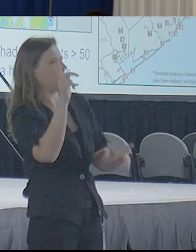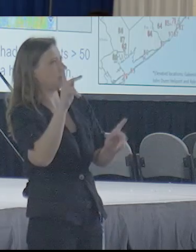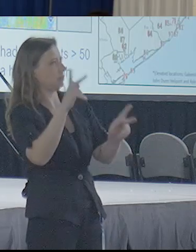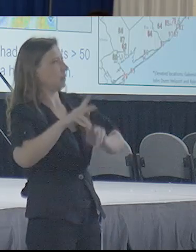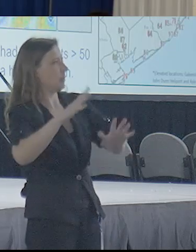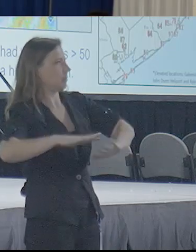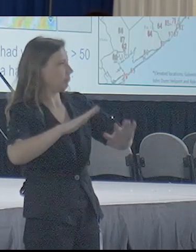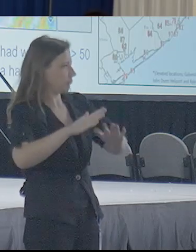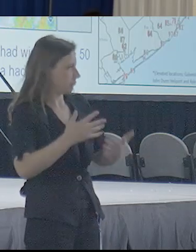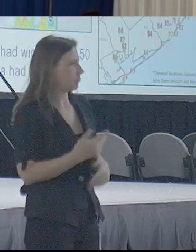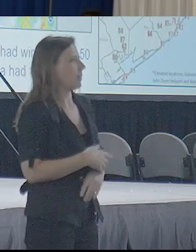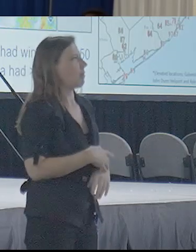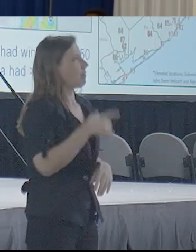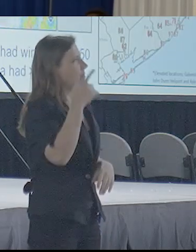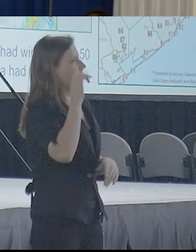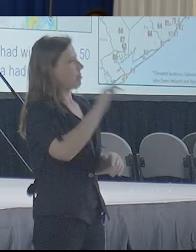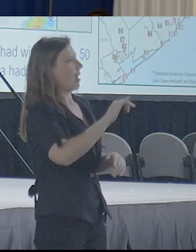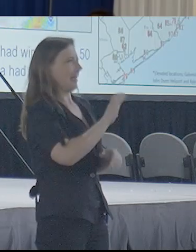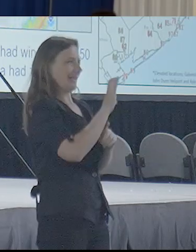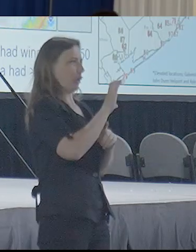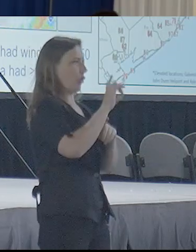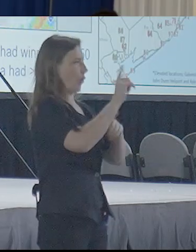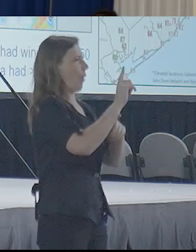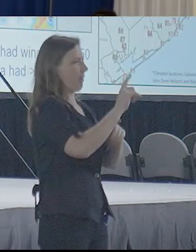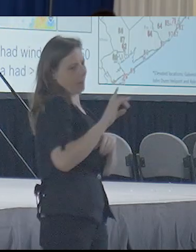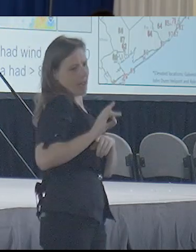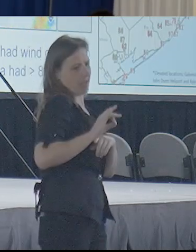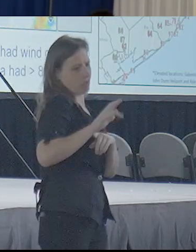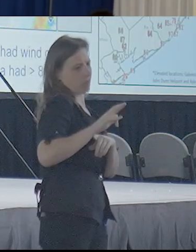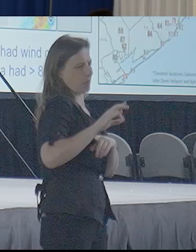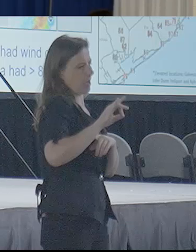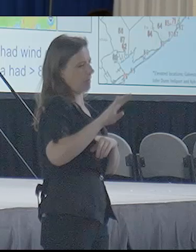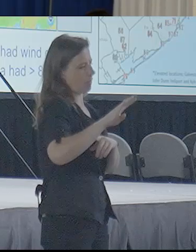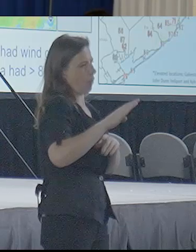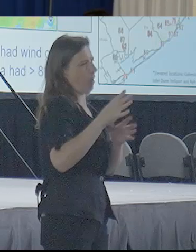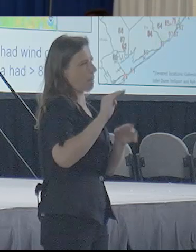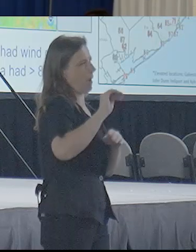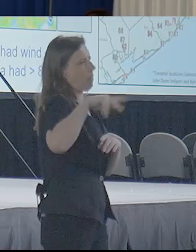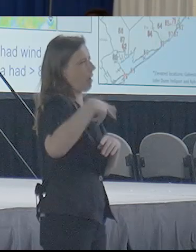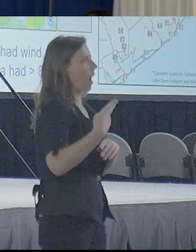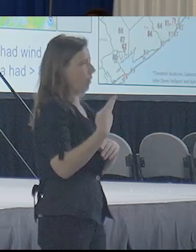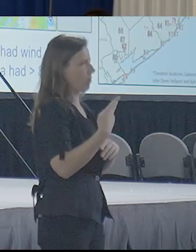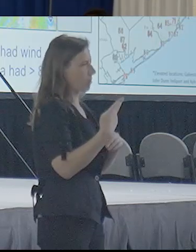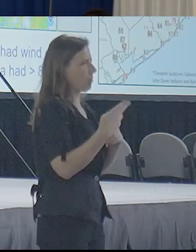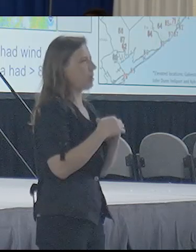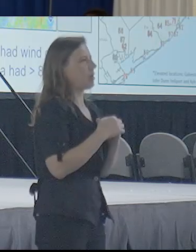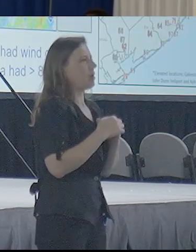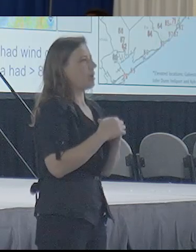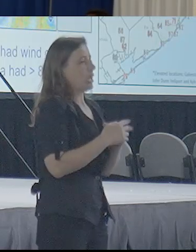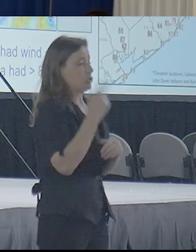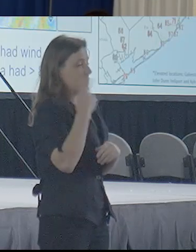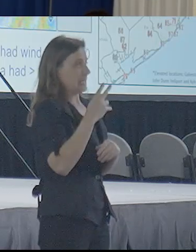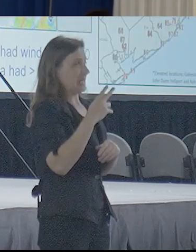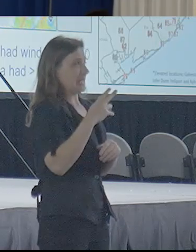getting, well into the Category 1 category with 84, 83 mile per hour wind gusts in the eyewall region. As you see Beryl